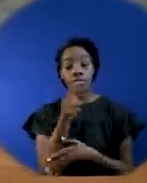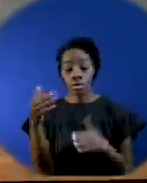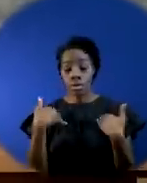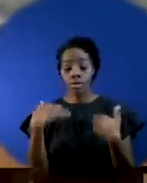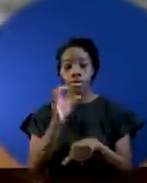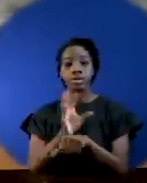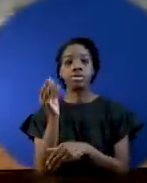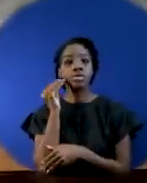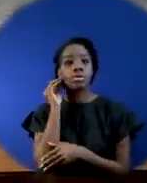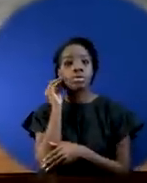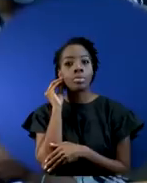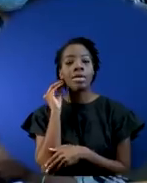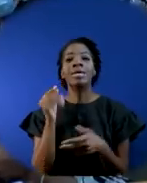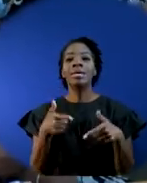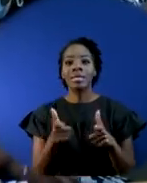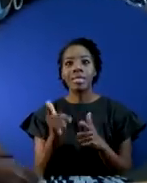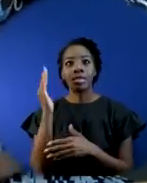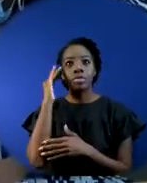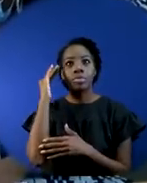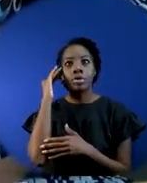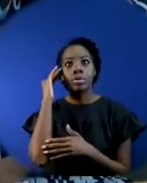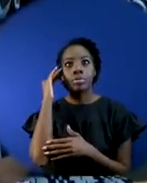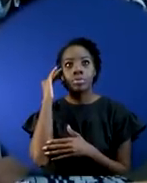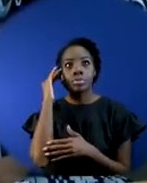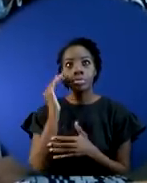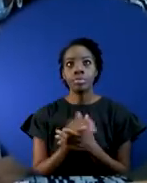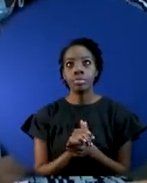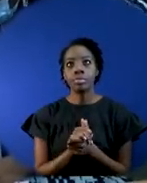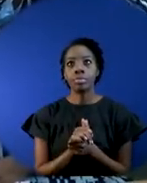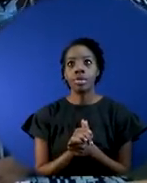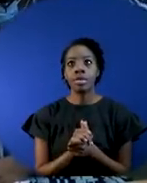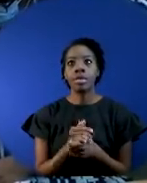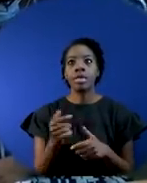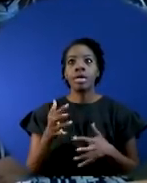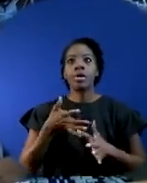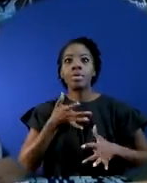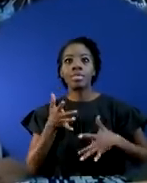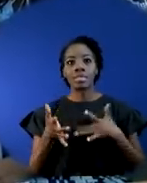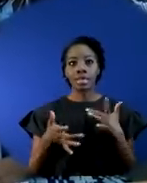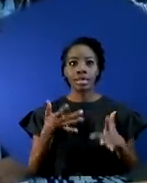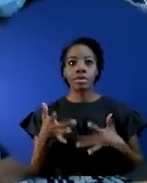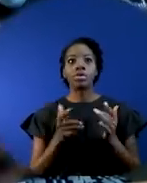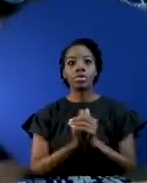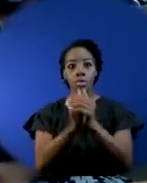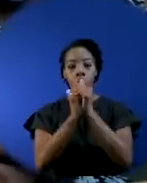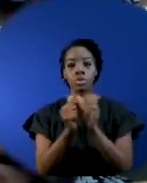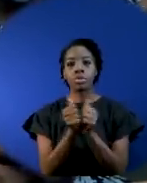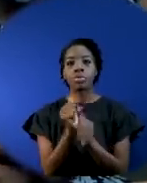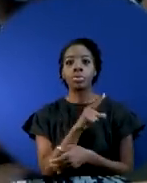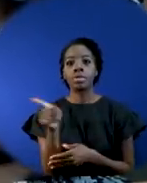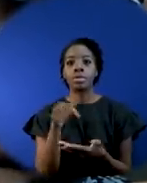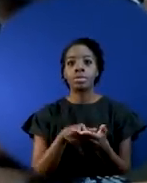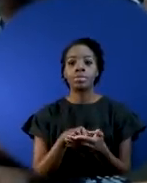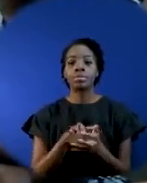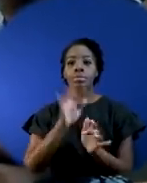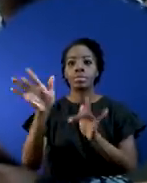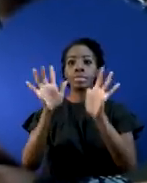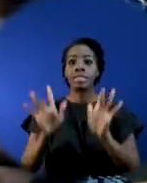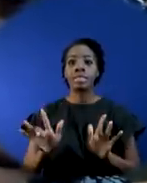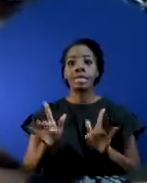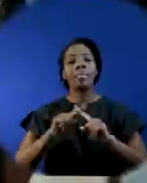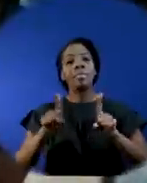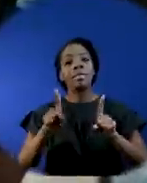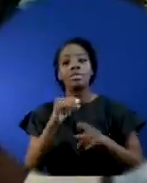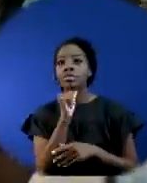take back our warmest greetings and regards. Express to your church family just how excited we were to worship with you on this Sunday. However, if you